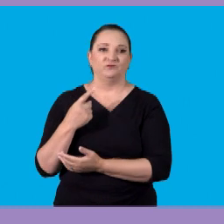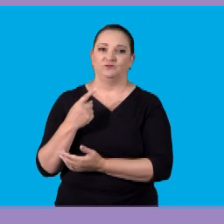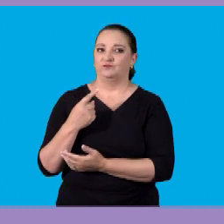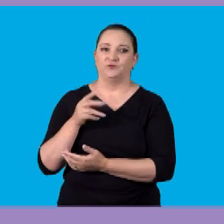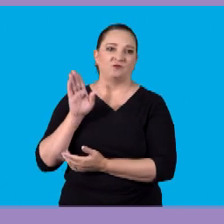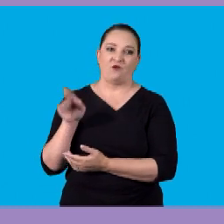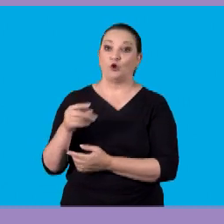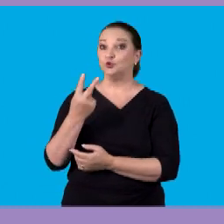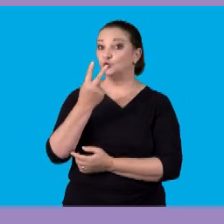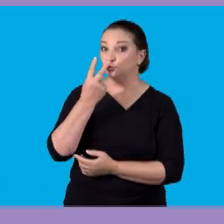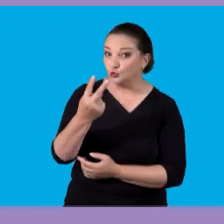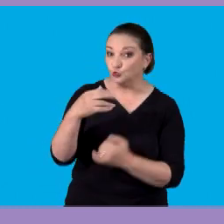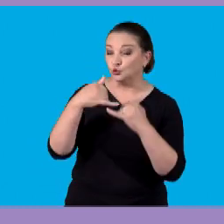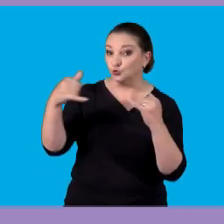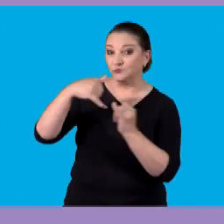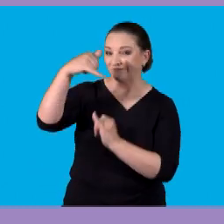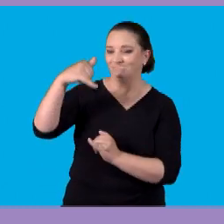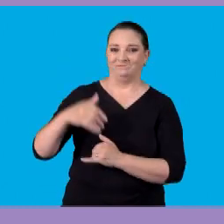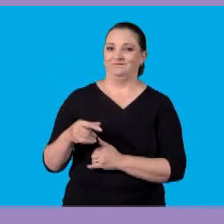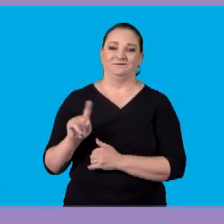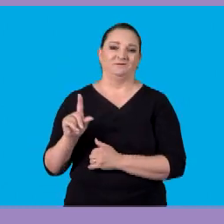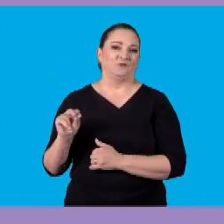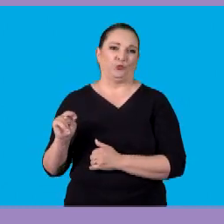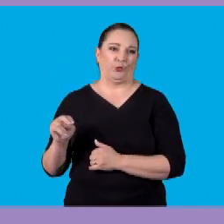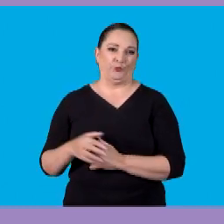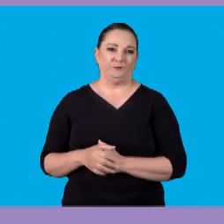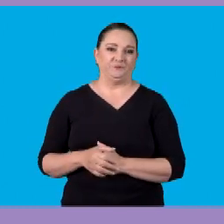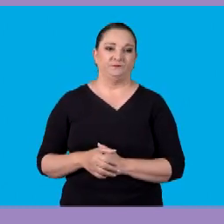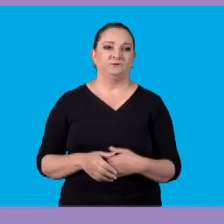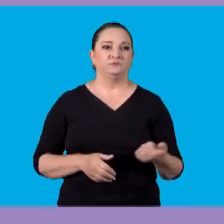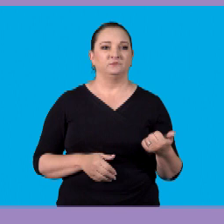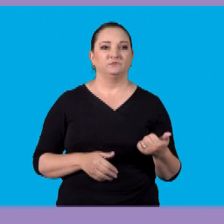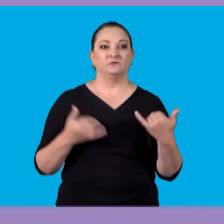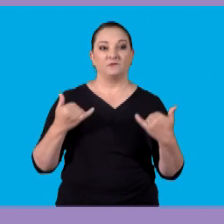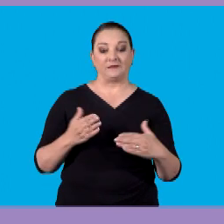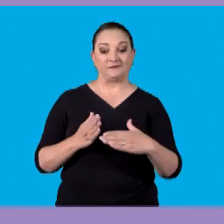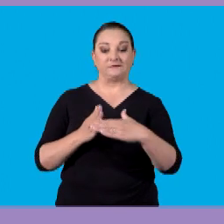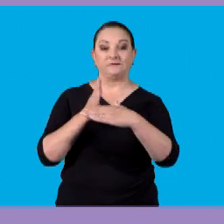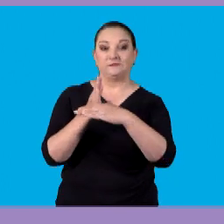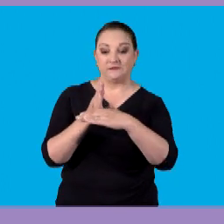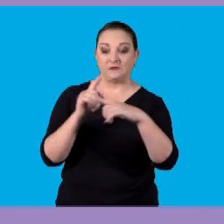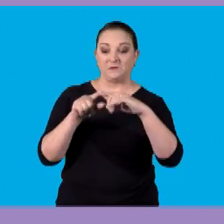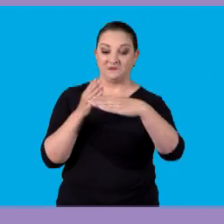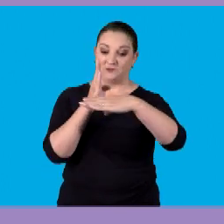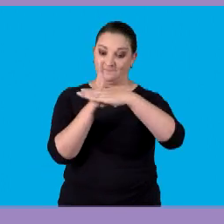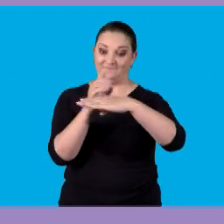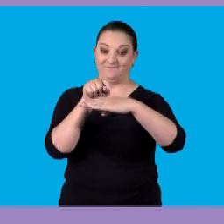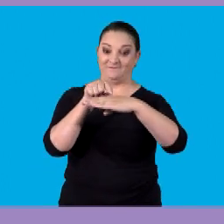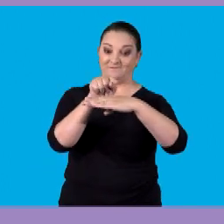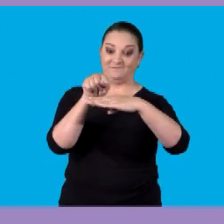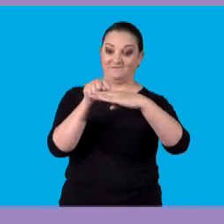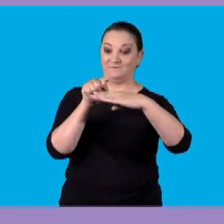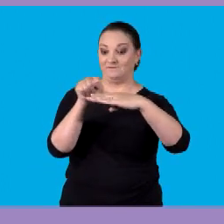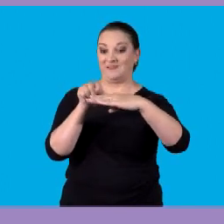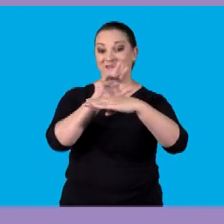say that a kite does not fit into that property as well. What about diagonals that intersect at